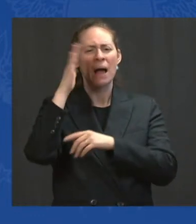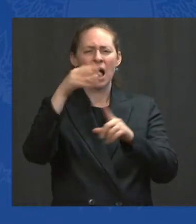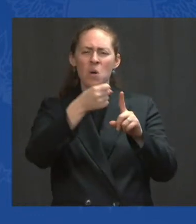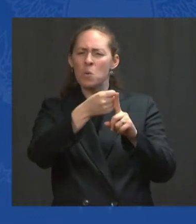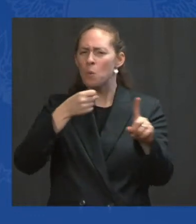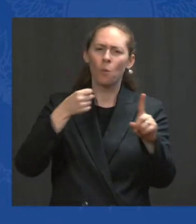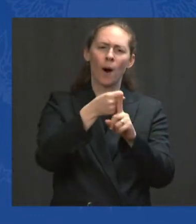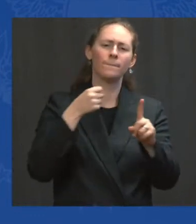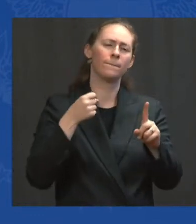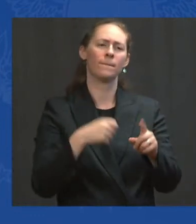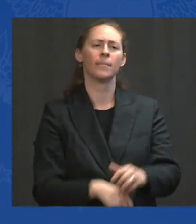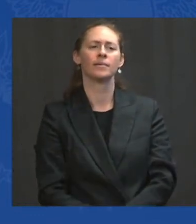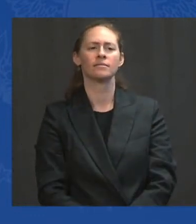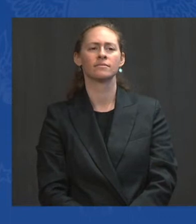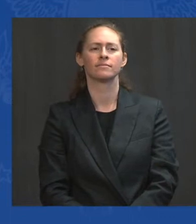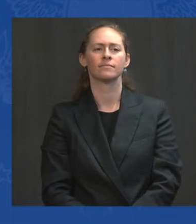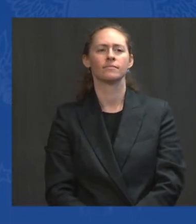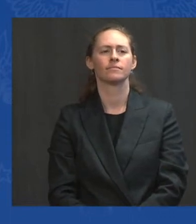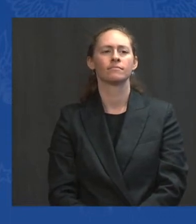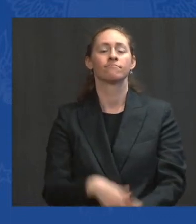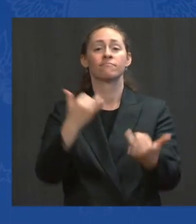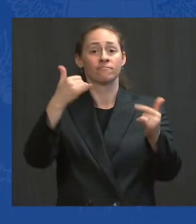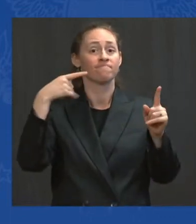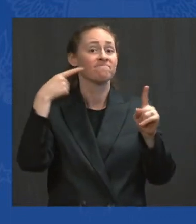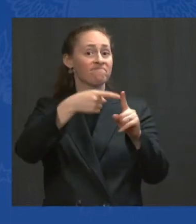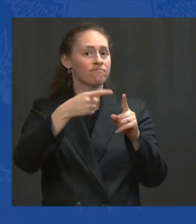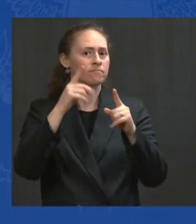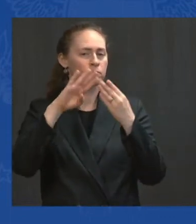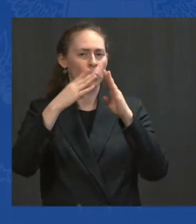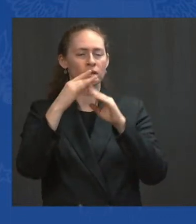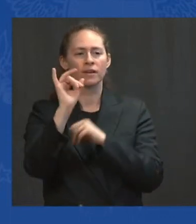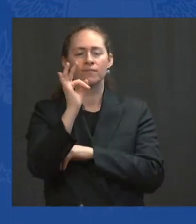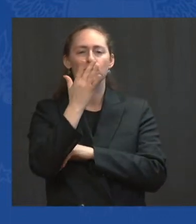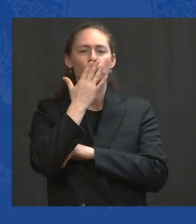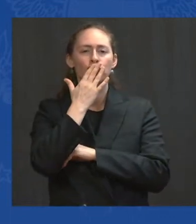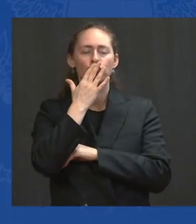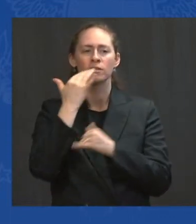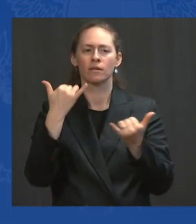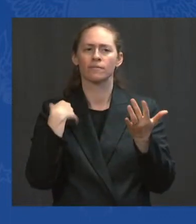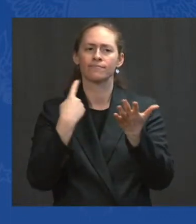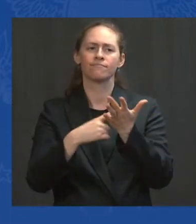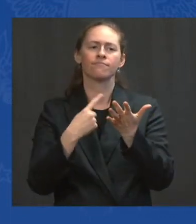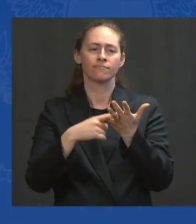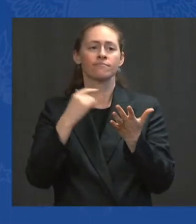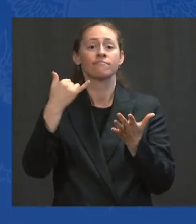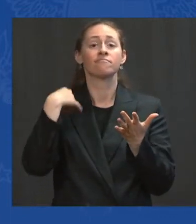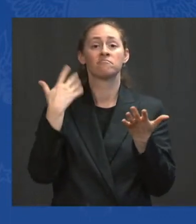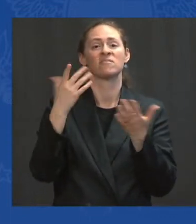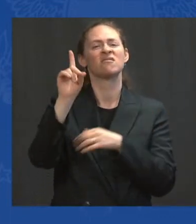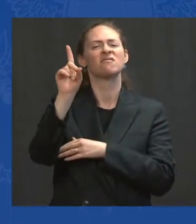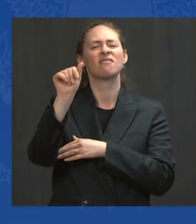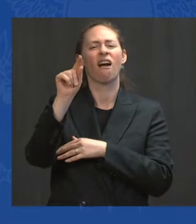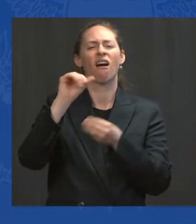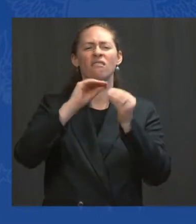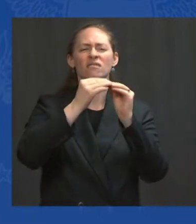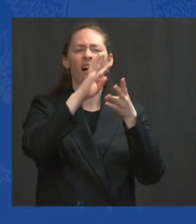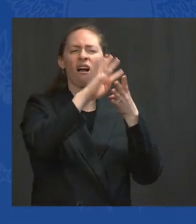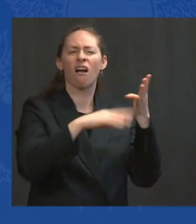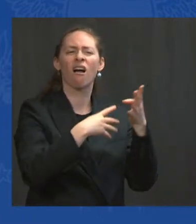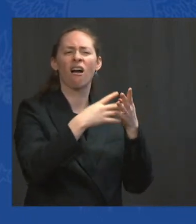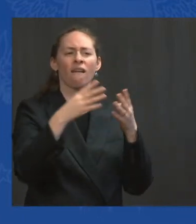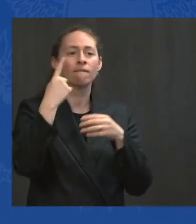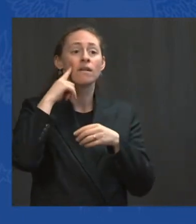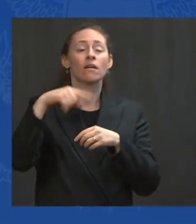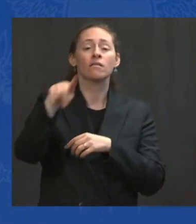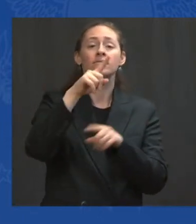focus today on communities of color. So when we consider the data that we have on race and ethnicity, and of